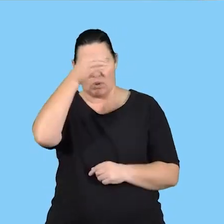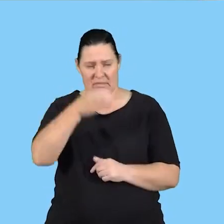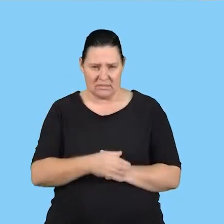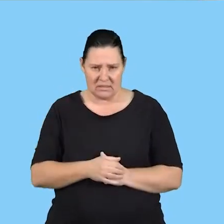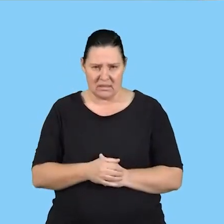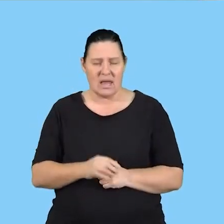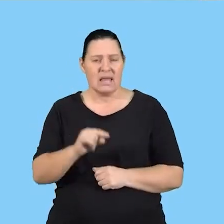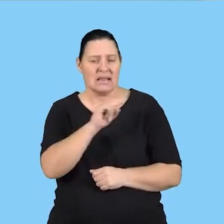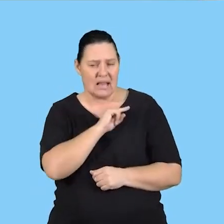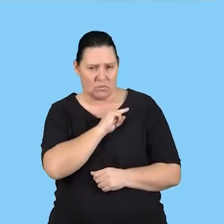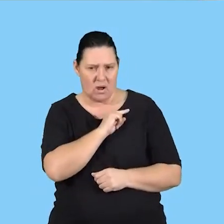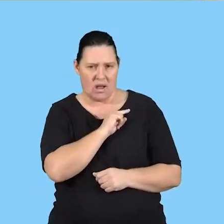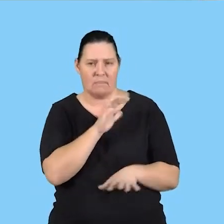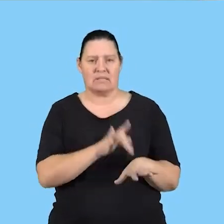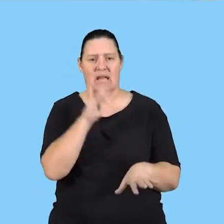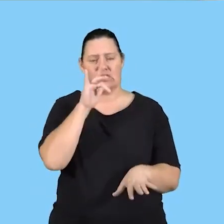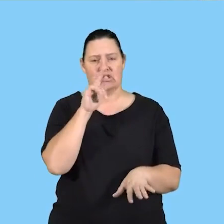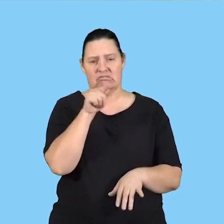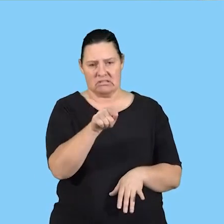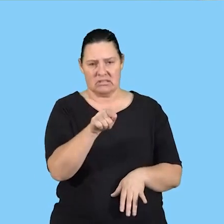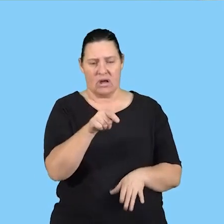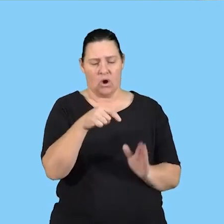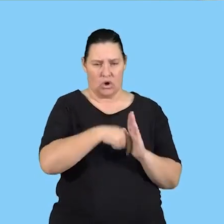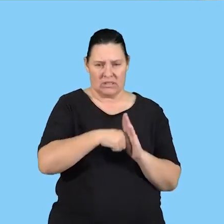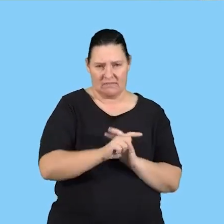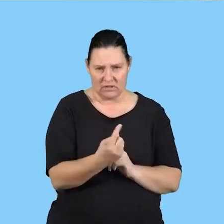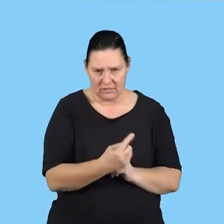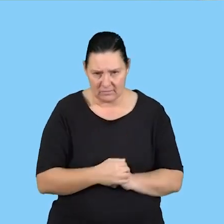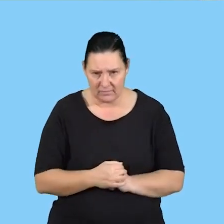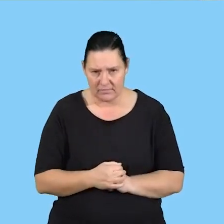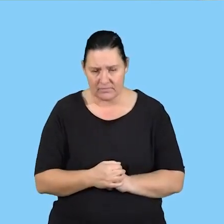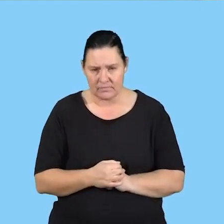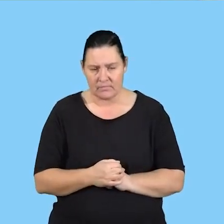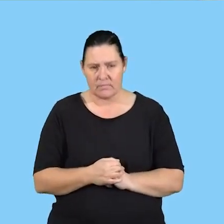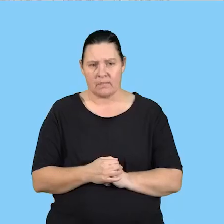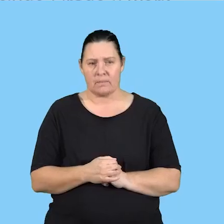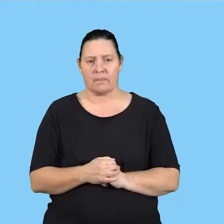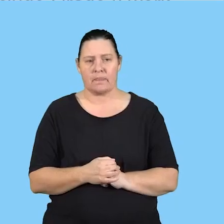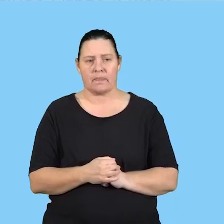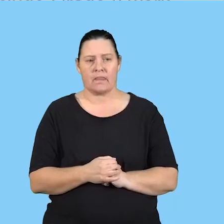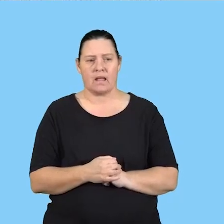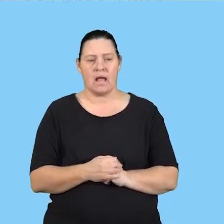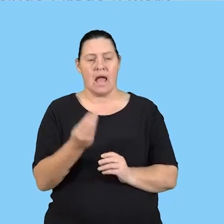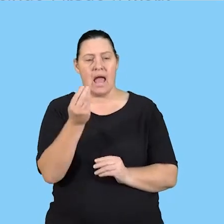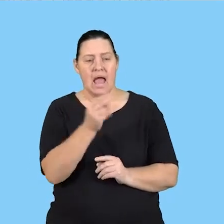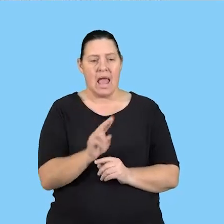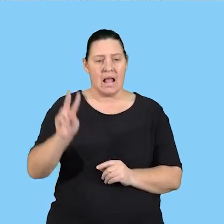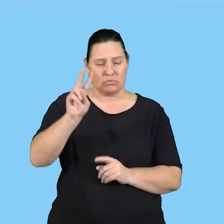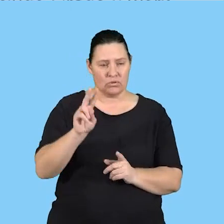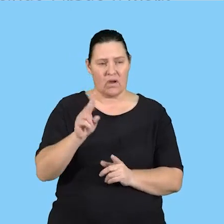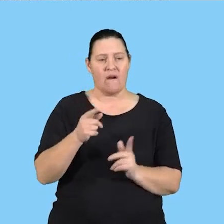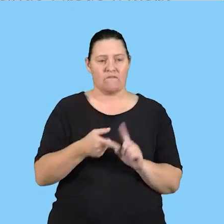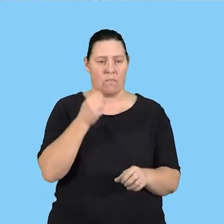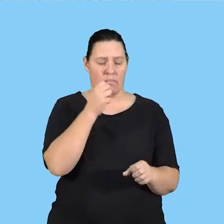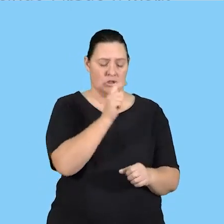concept. Therefore, I have to touch base with this content. The exponents in grade 7 have been